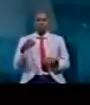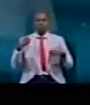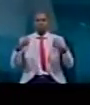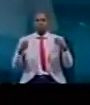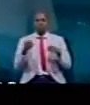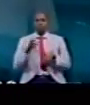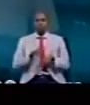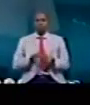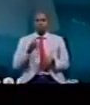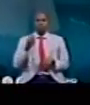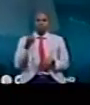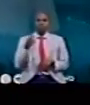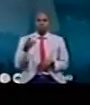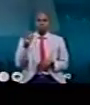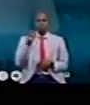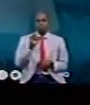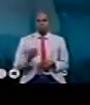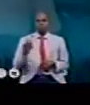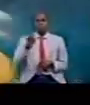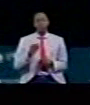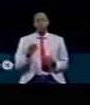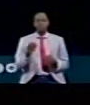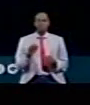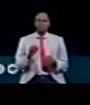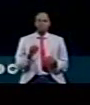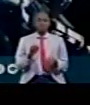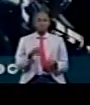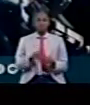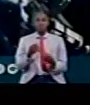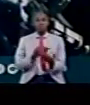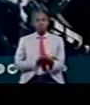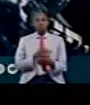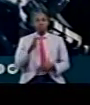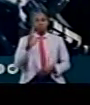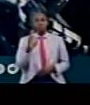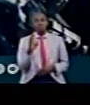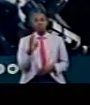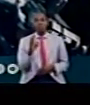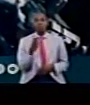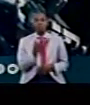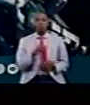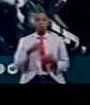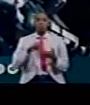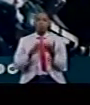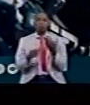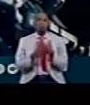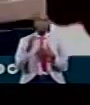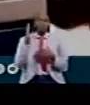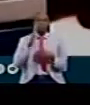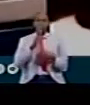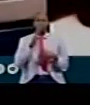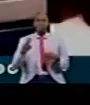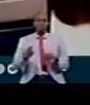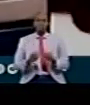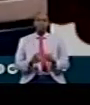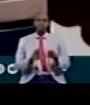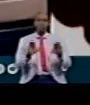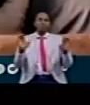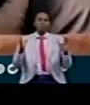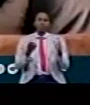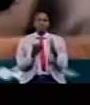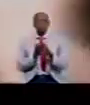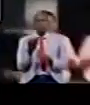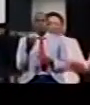Some years ago, I saw a movie, Running Against the Wind. It's about a young girl on campus that was